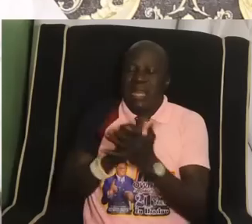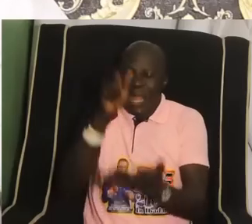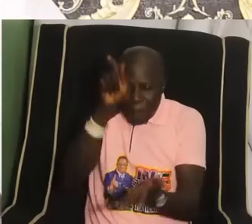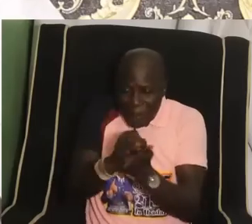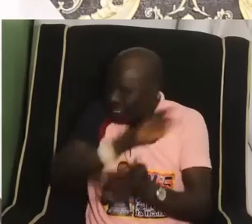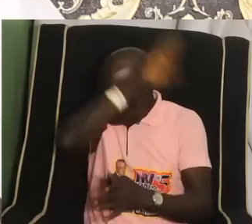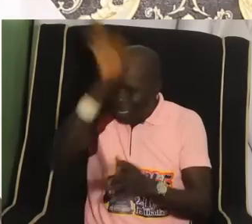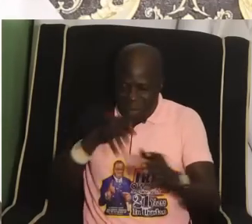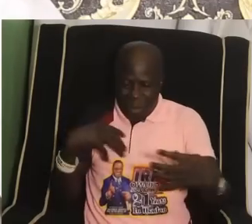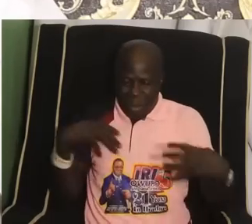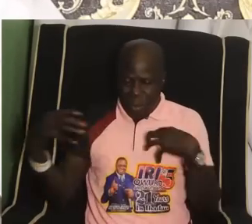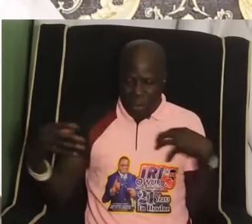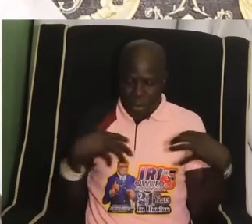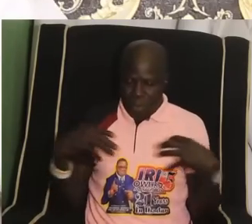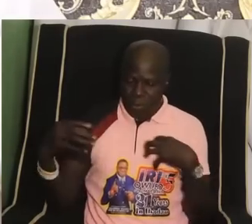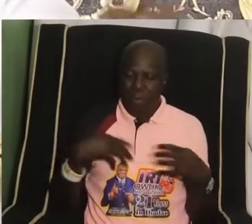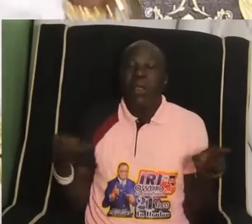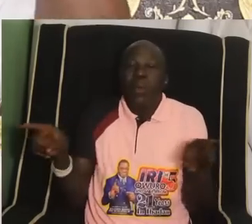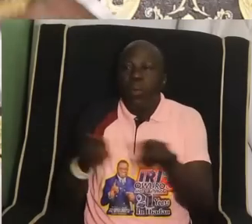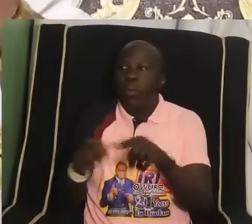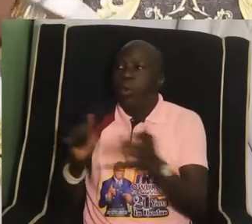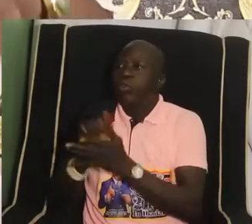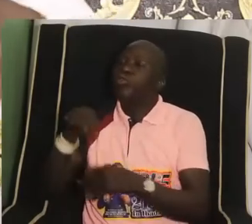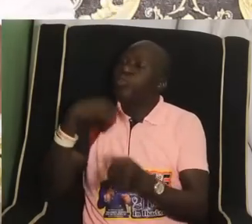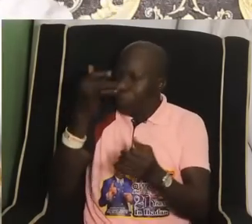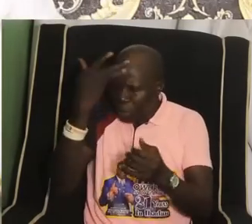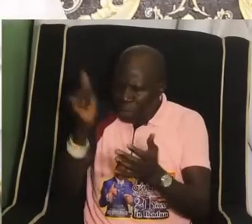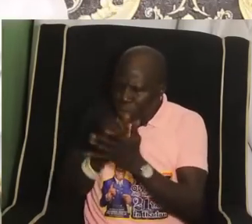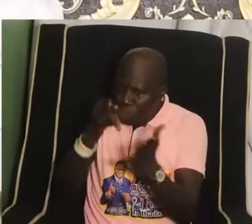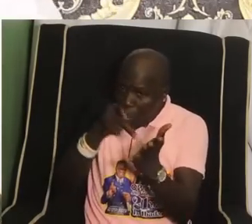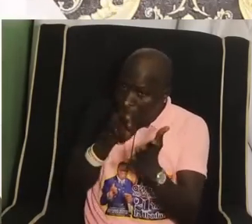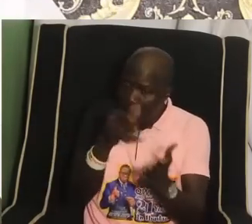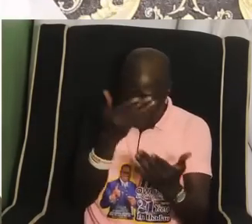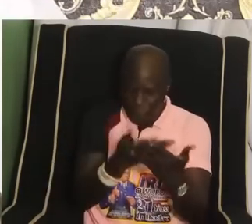The person that will never complain. So mo ko sanwo ko to te olowo. But